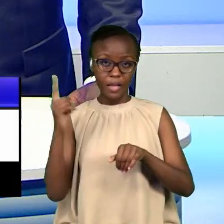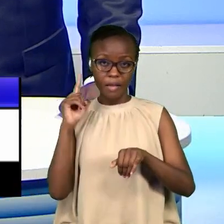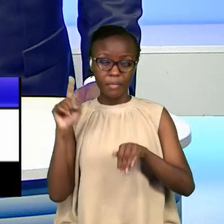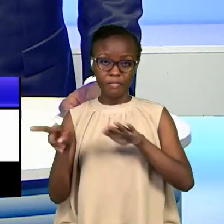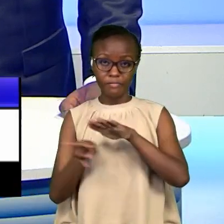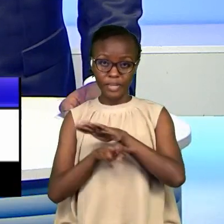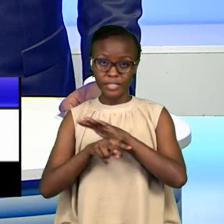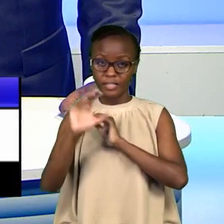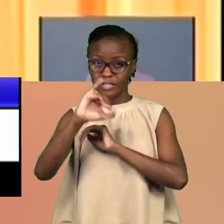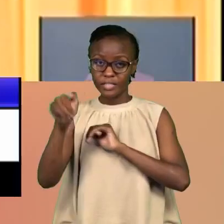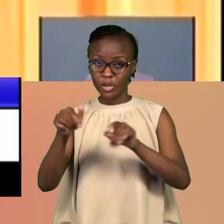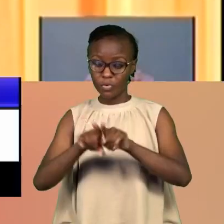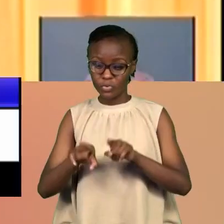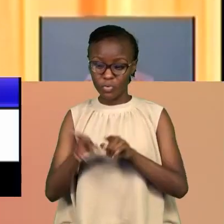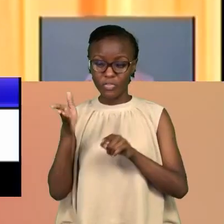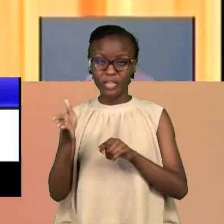Philomena Mulu. People